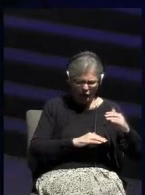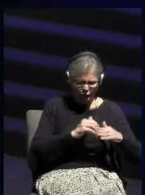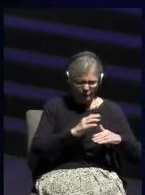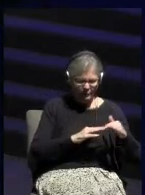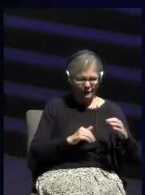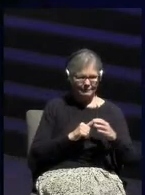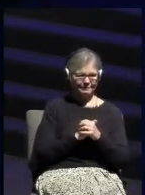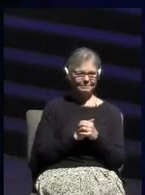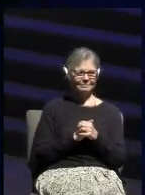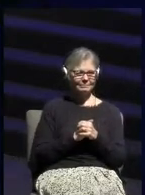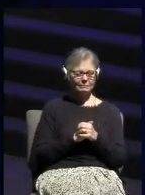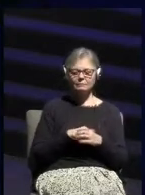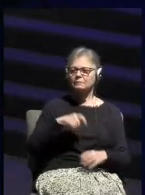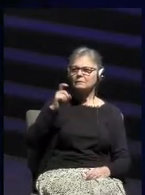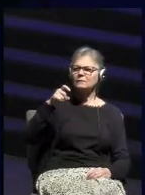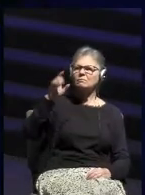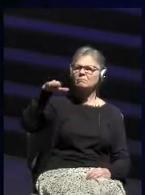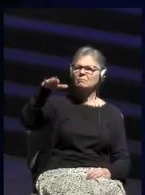You're going to have to change this chair.